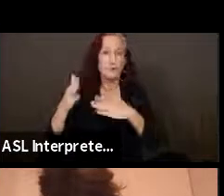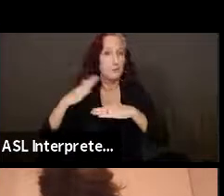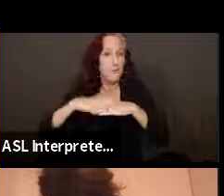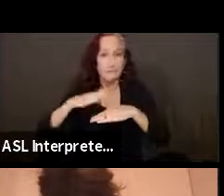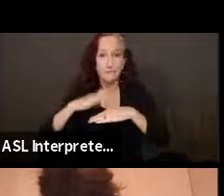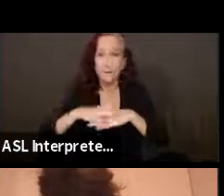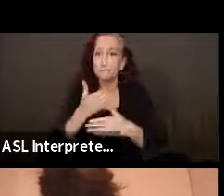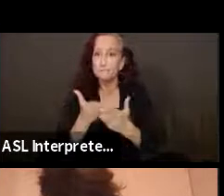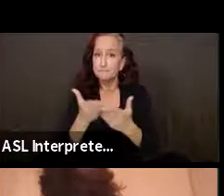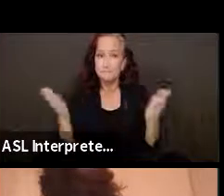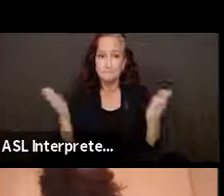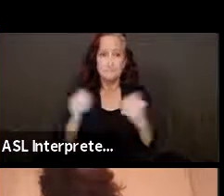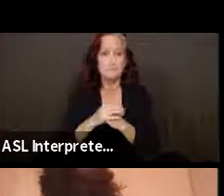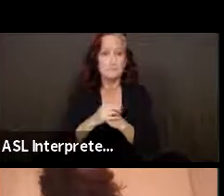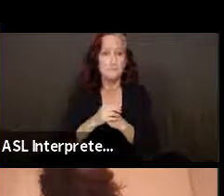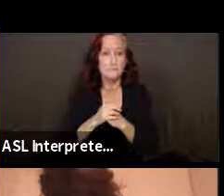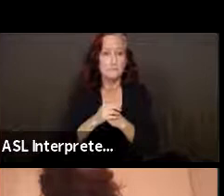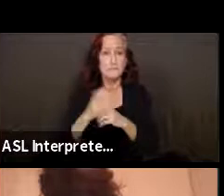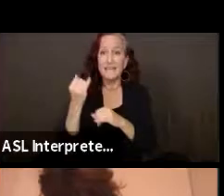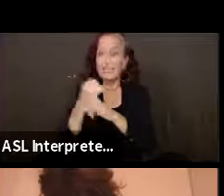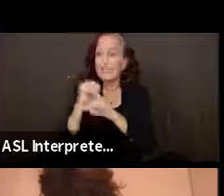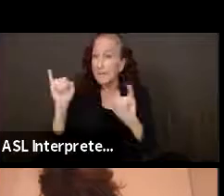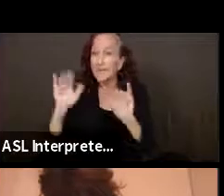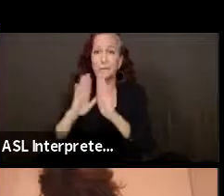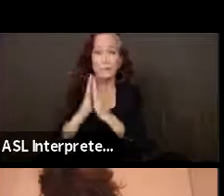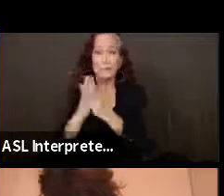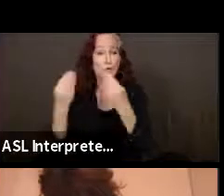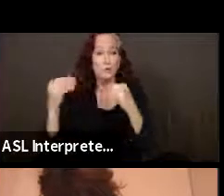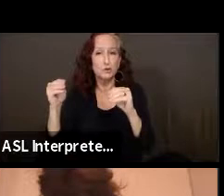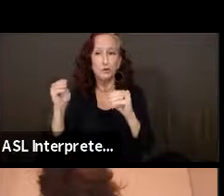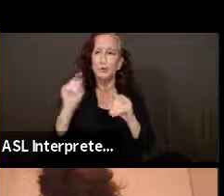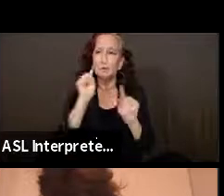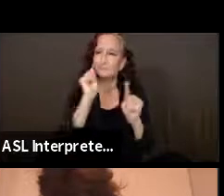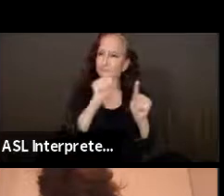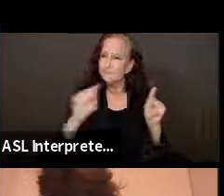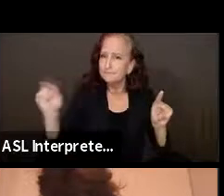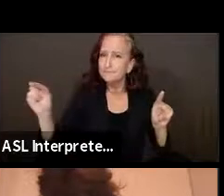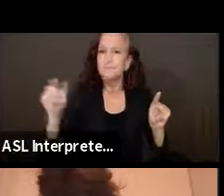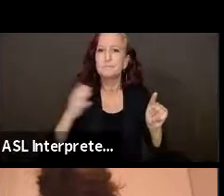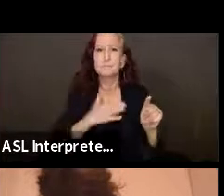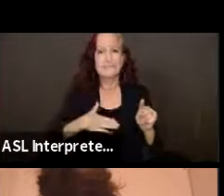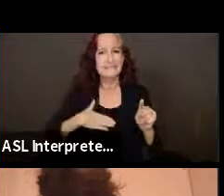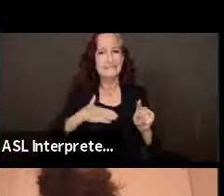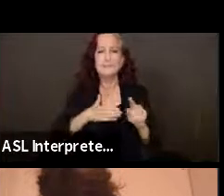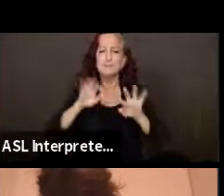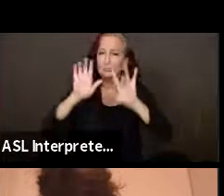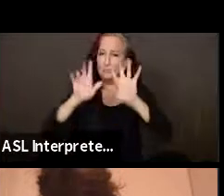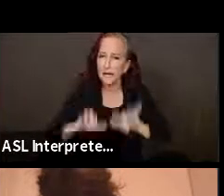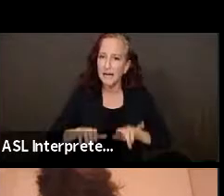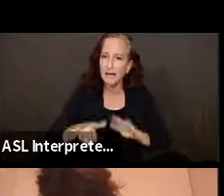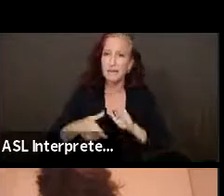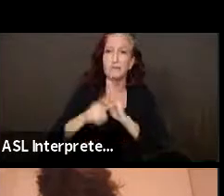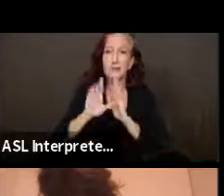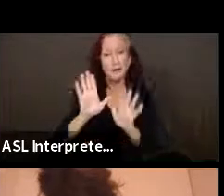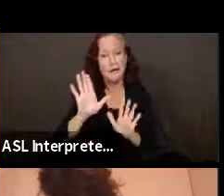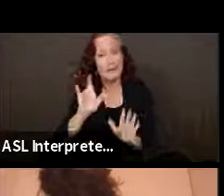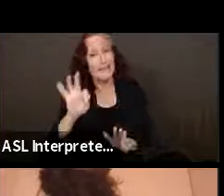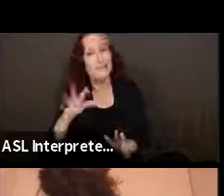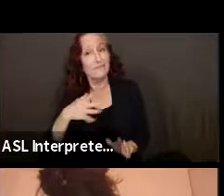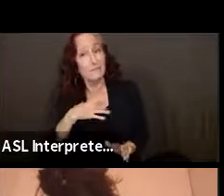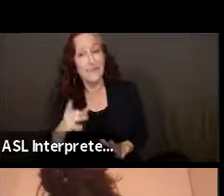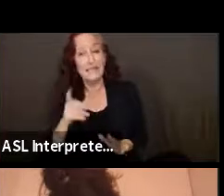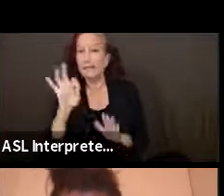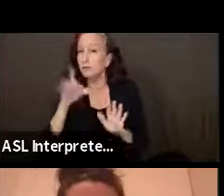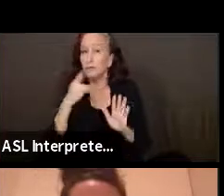in your local independent bookstore, wherever. Please review it if you like it. If you don't, maybe,